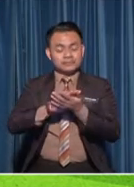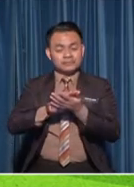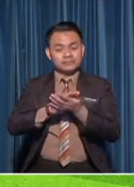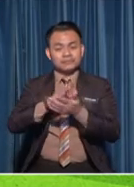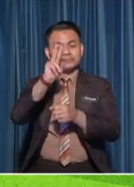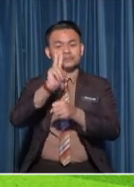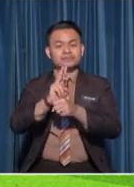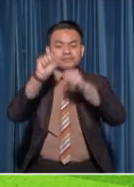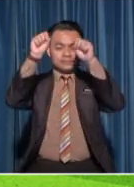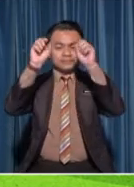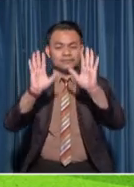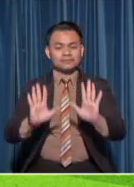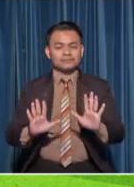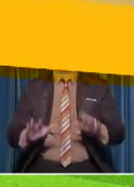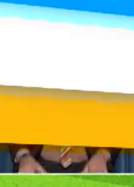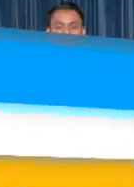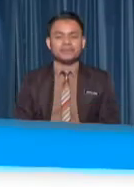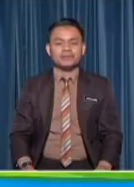SMPKV Shah Alam.